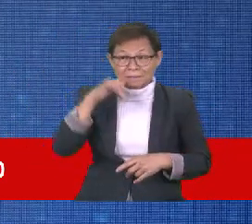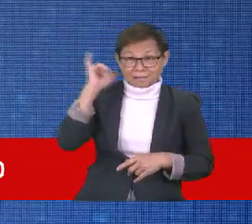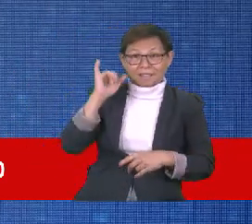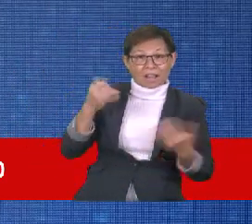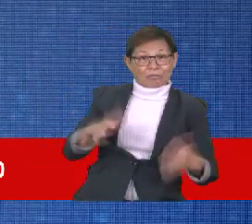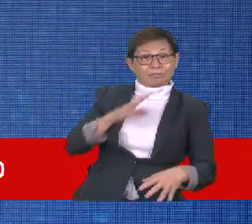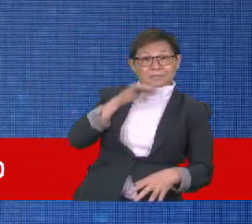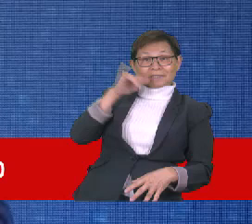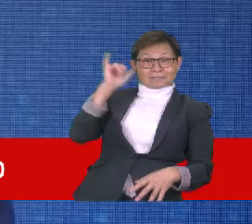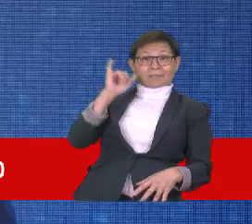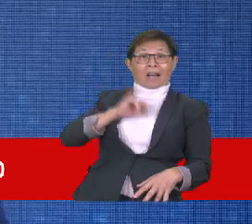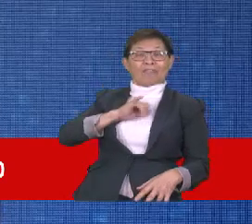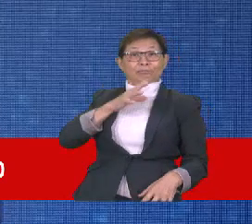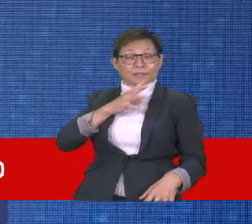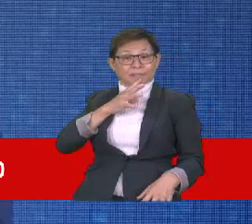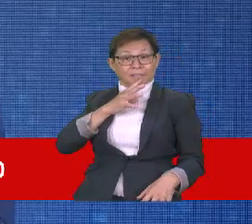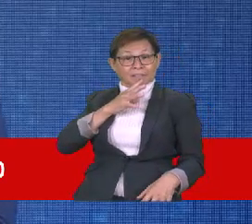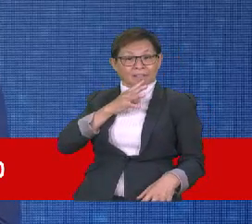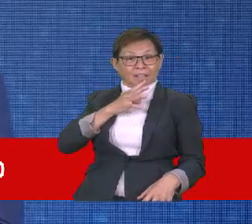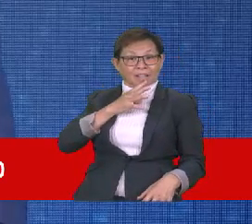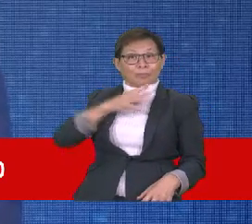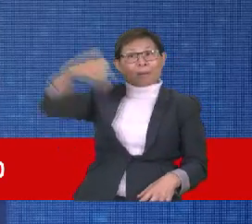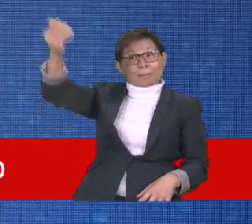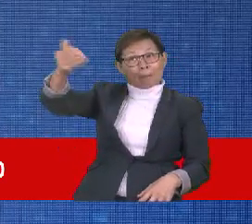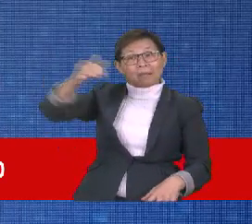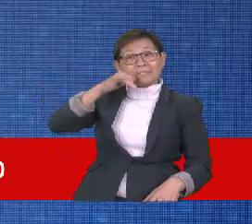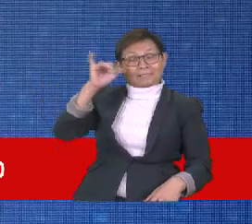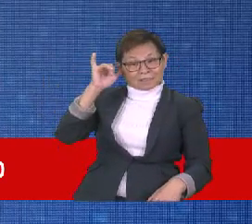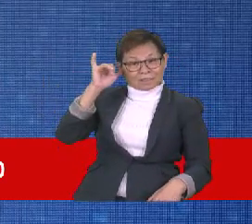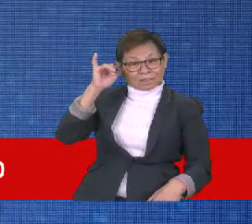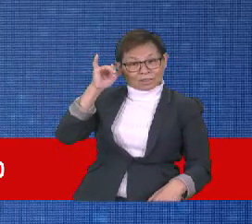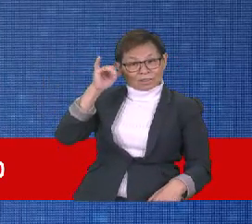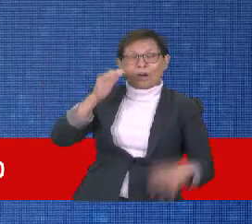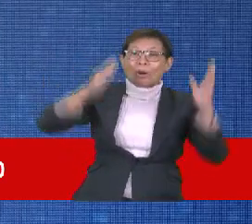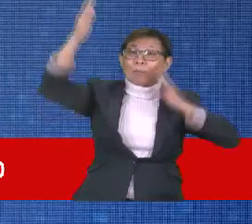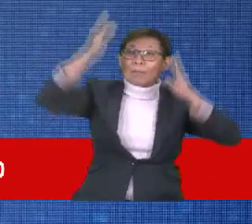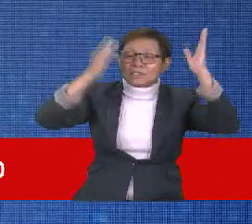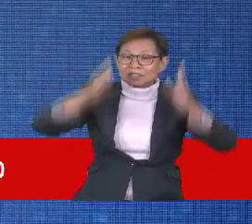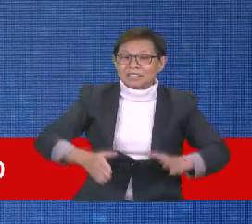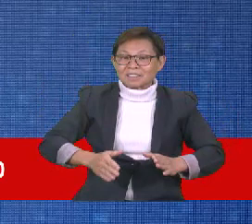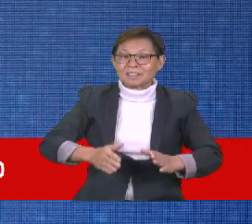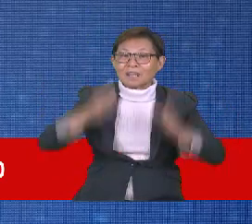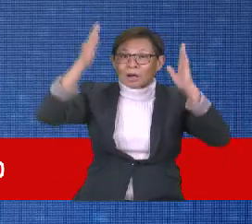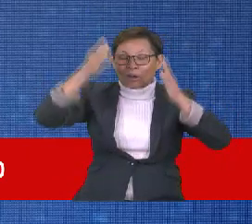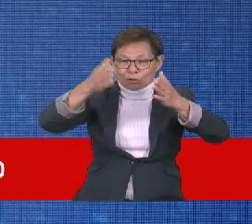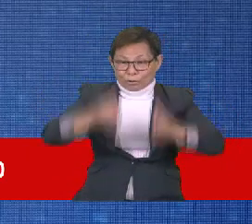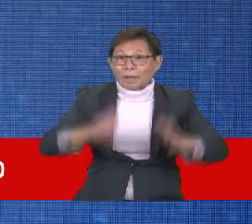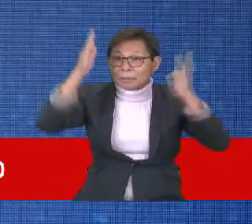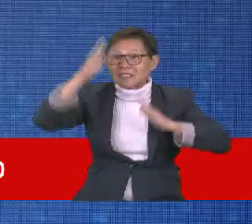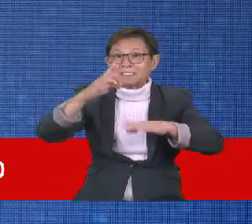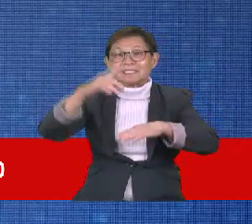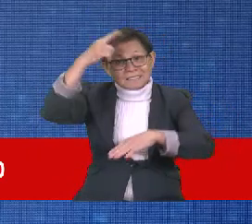yesterday in my remarks to our Malaysian diaspora in